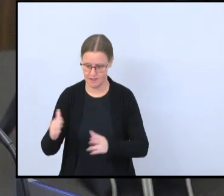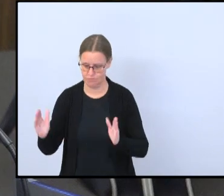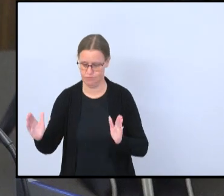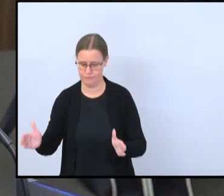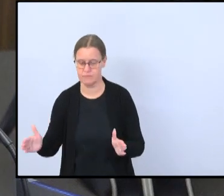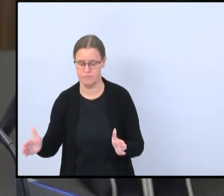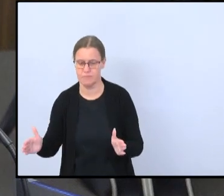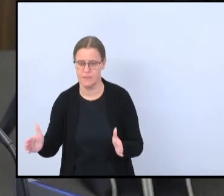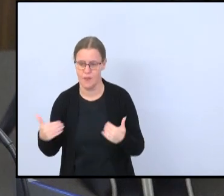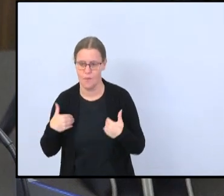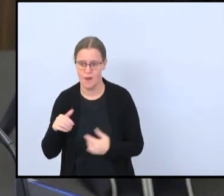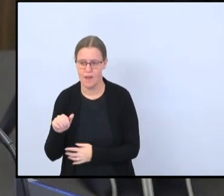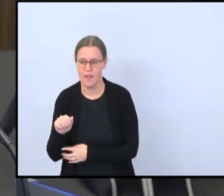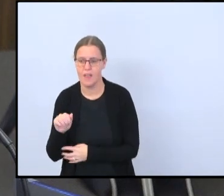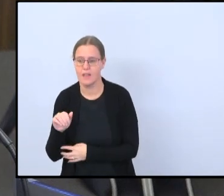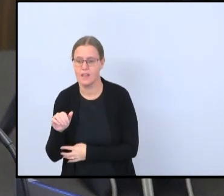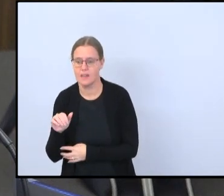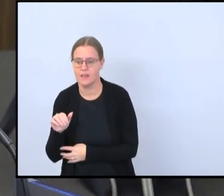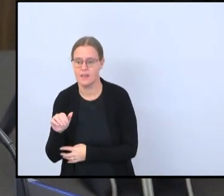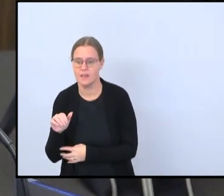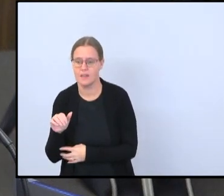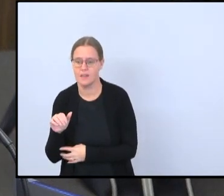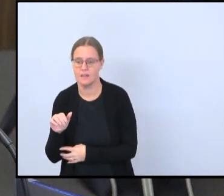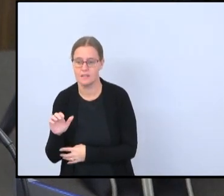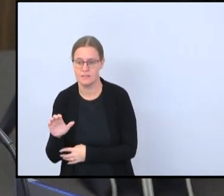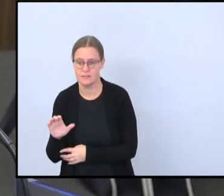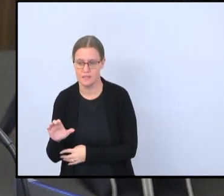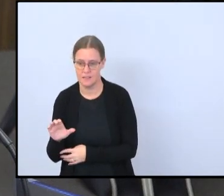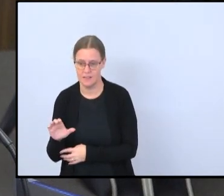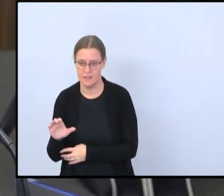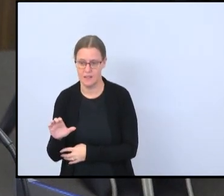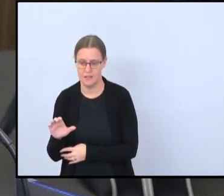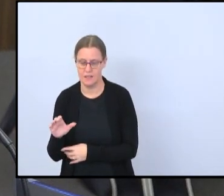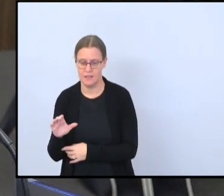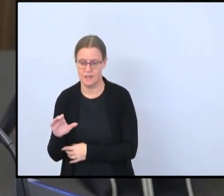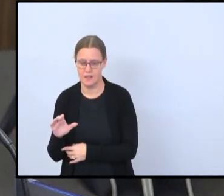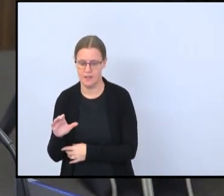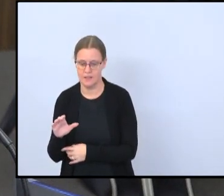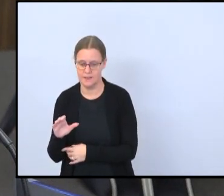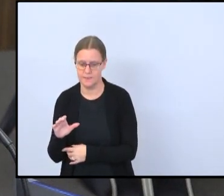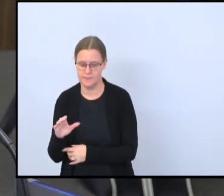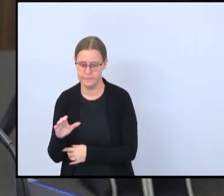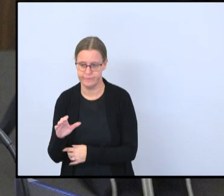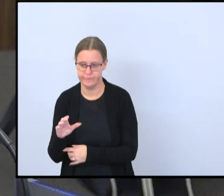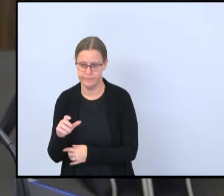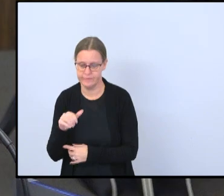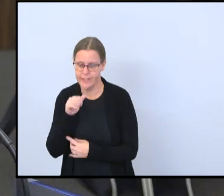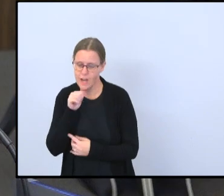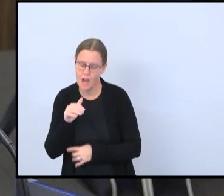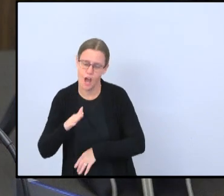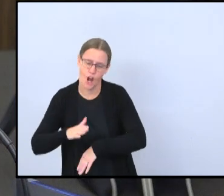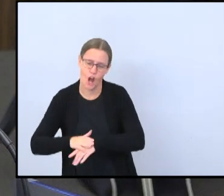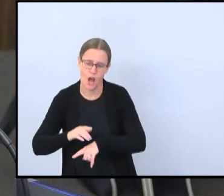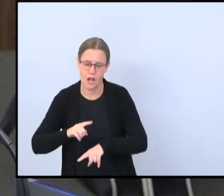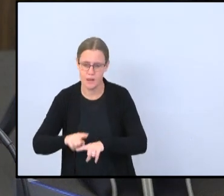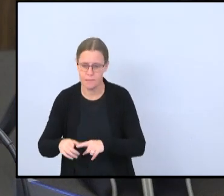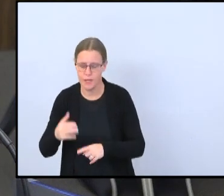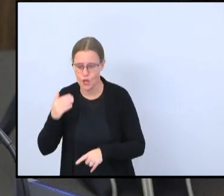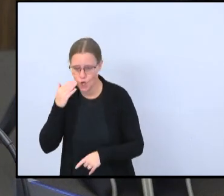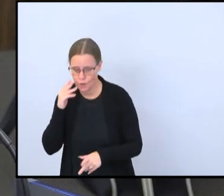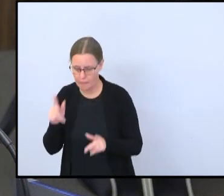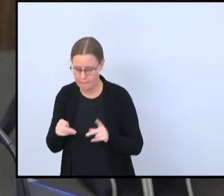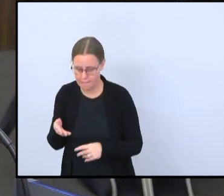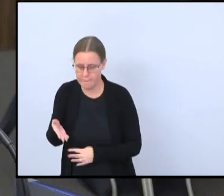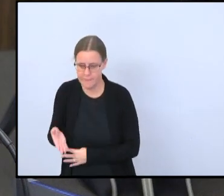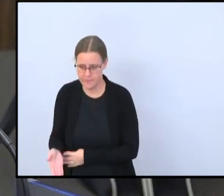be kicked on, not kicked on, but left in occupied mode. So we give them that option